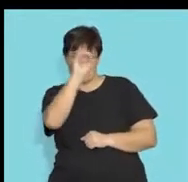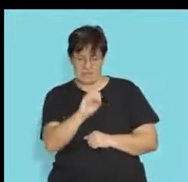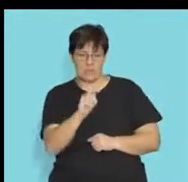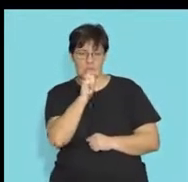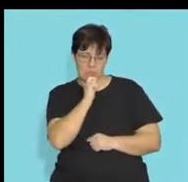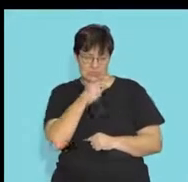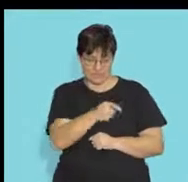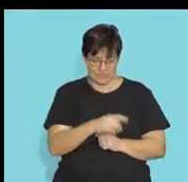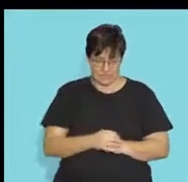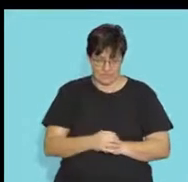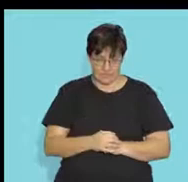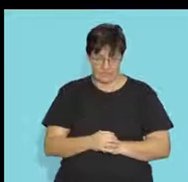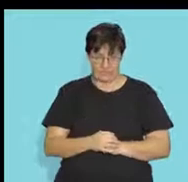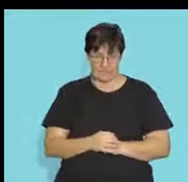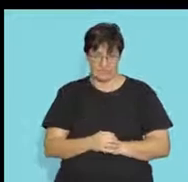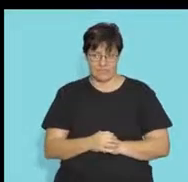being used by the organism.